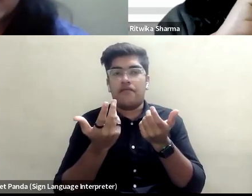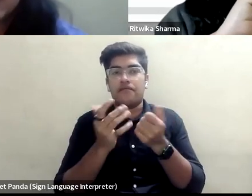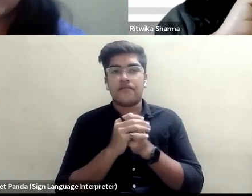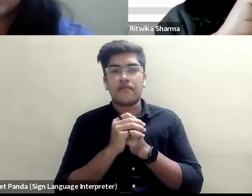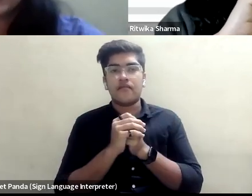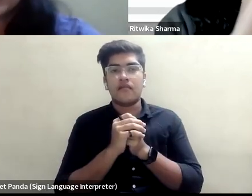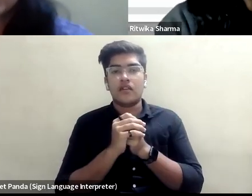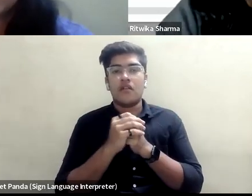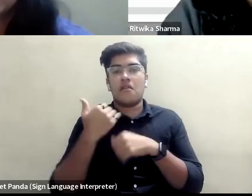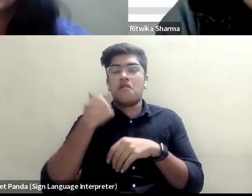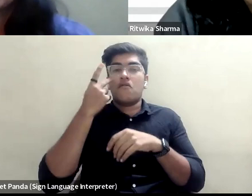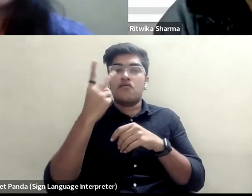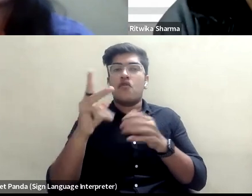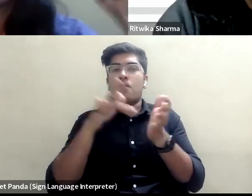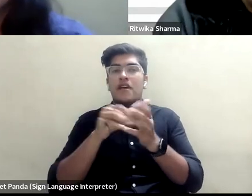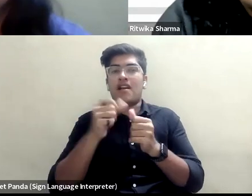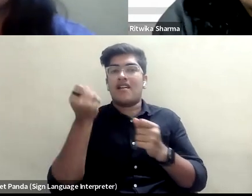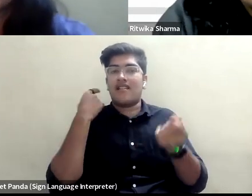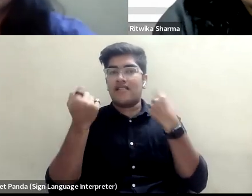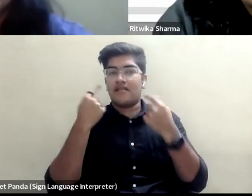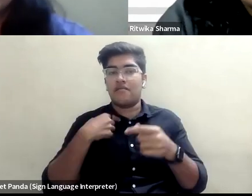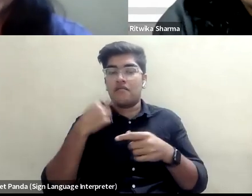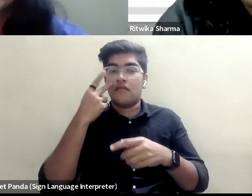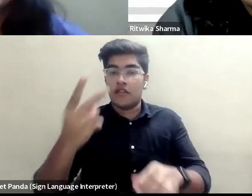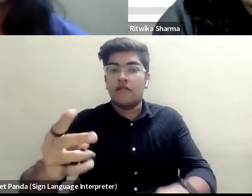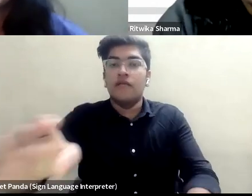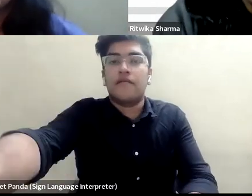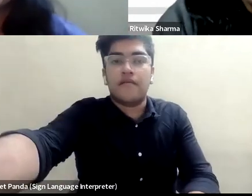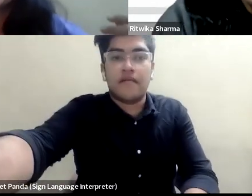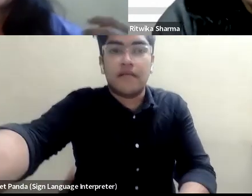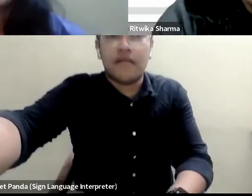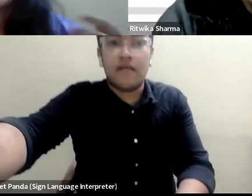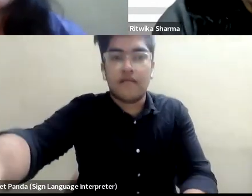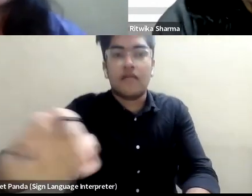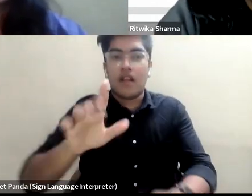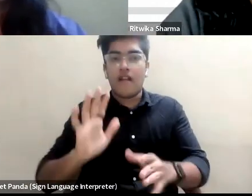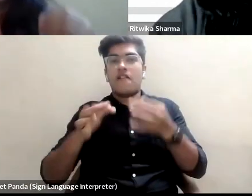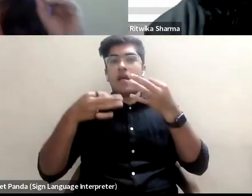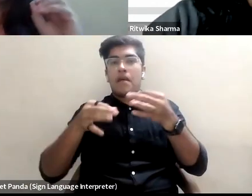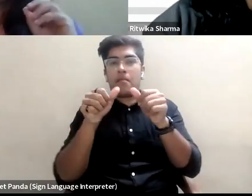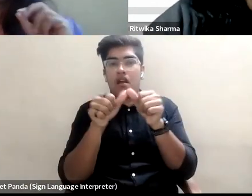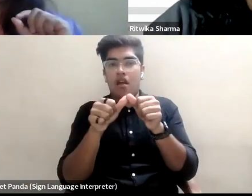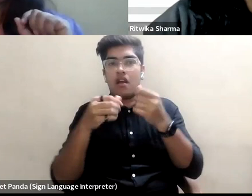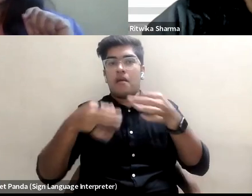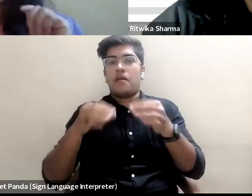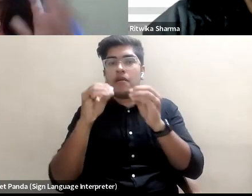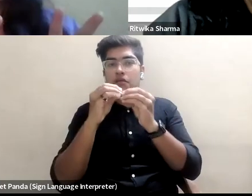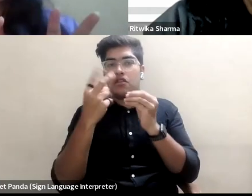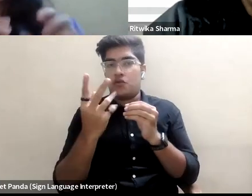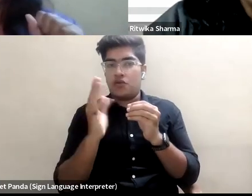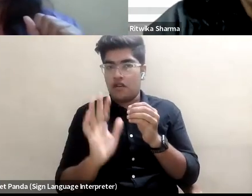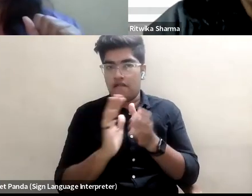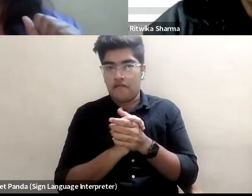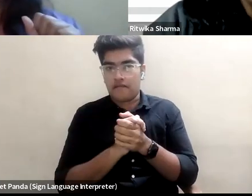saw in Assam, say there is a list B, list A, and then there is a list B, and then there is a whimsical